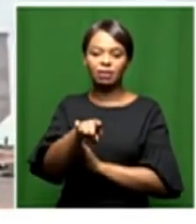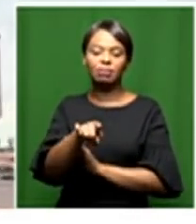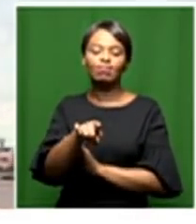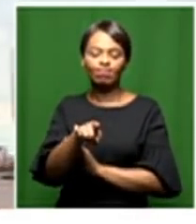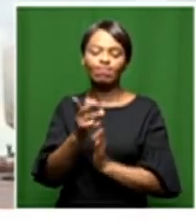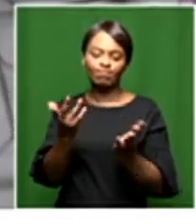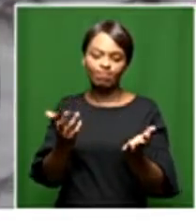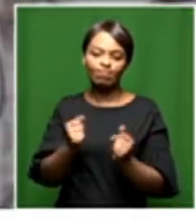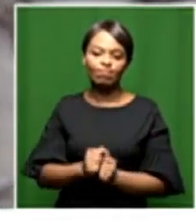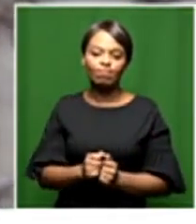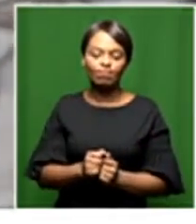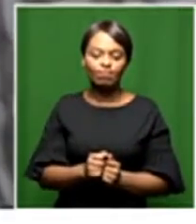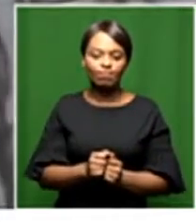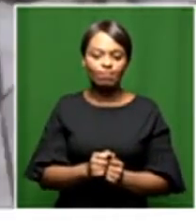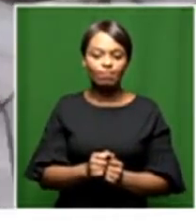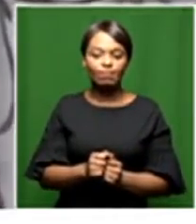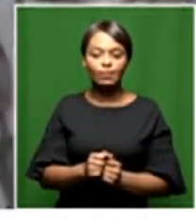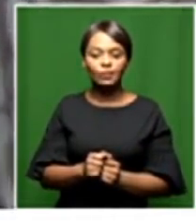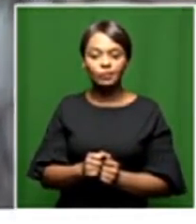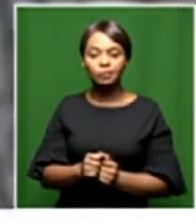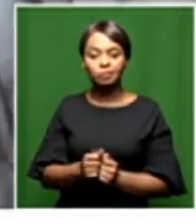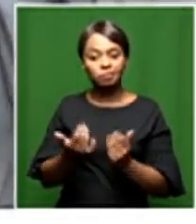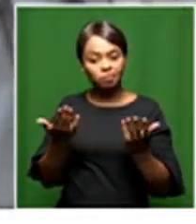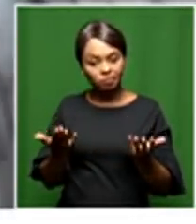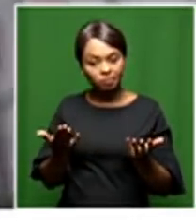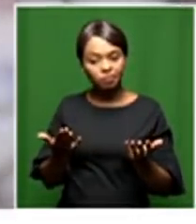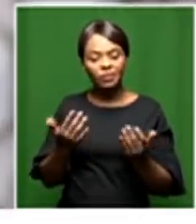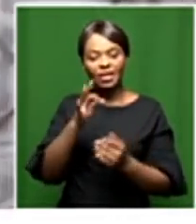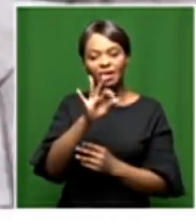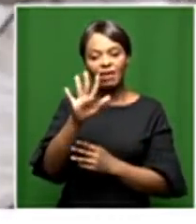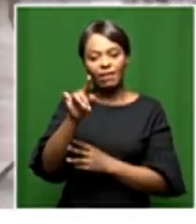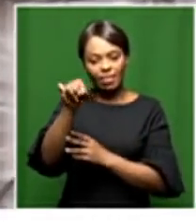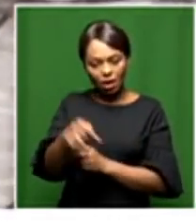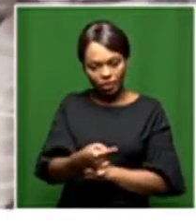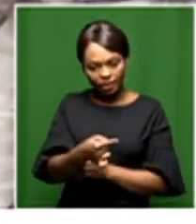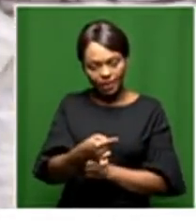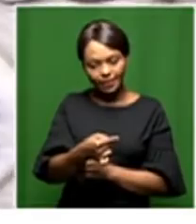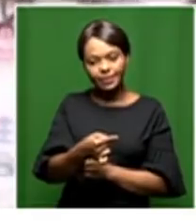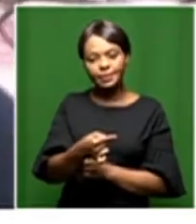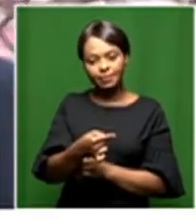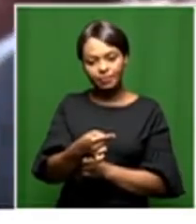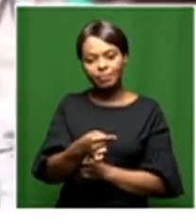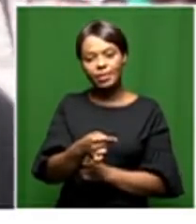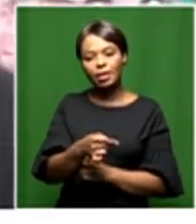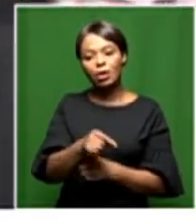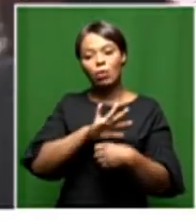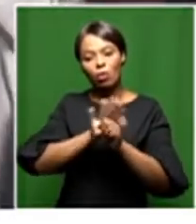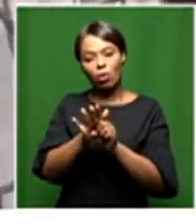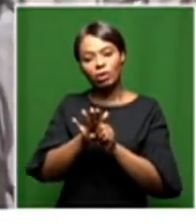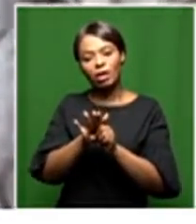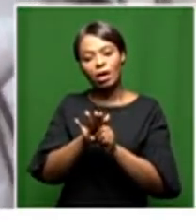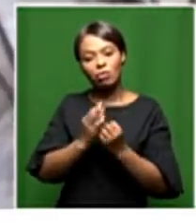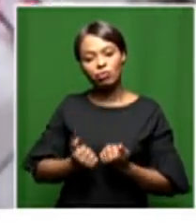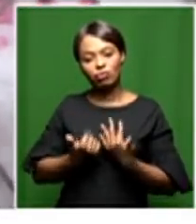have been conducted. Currently, we're slightly just above 35,000 cases, and